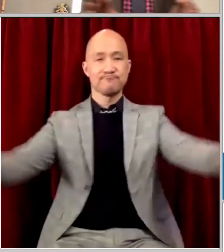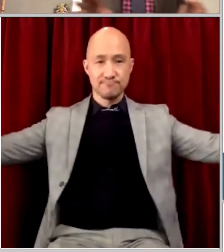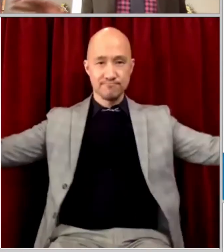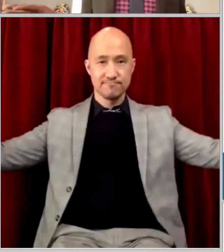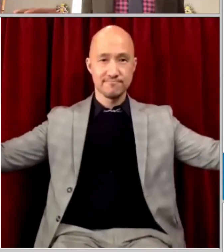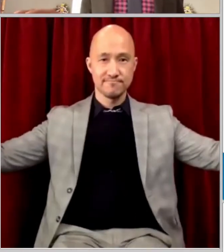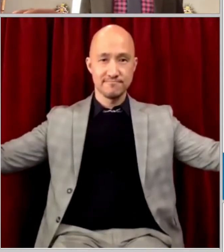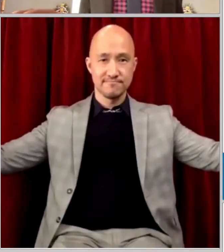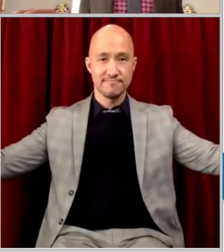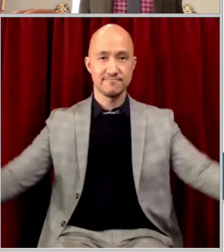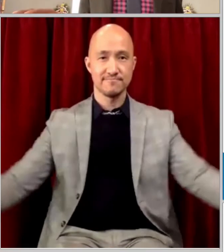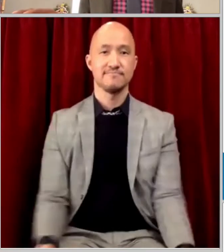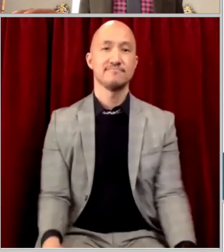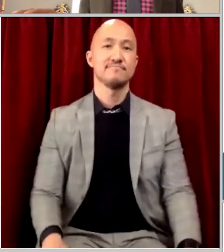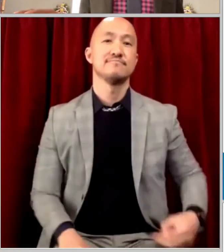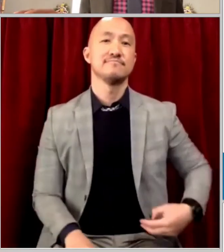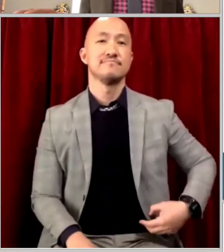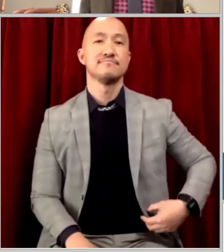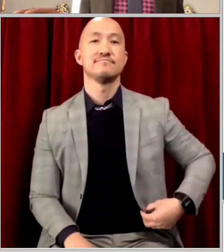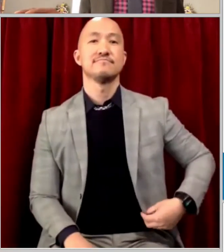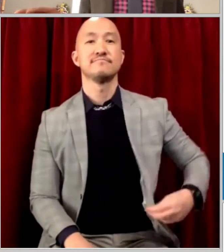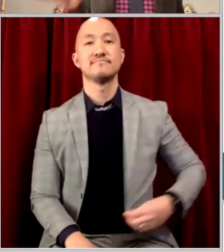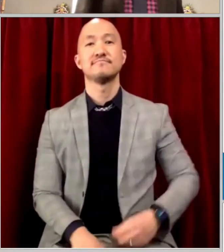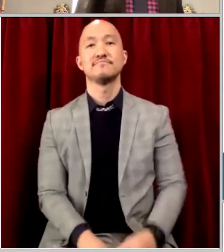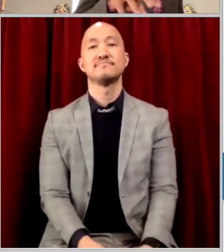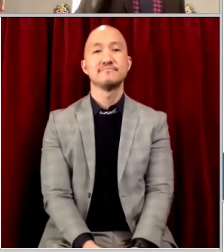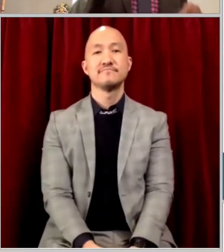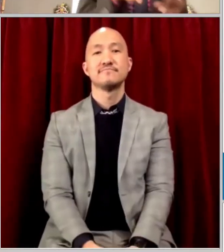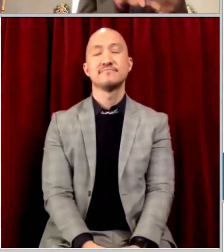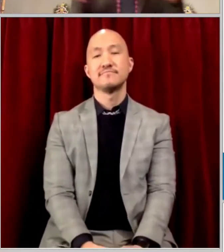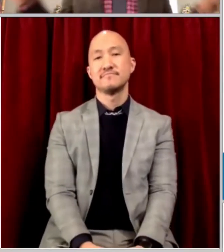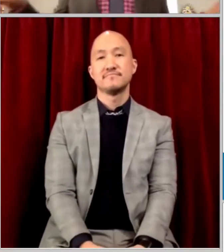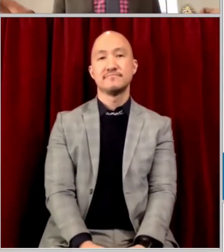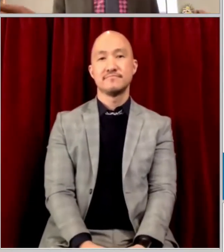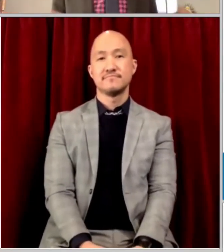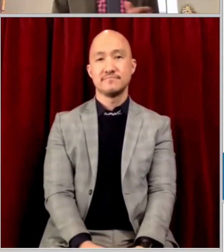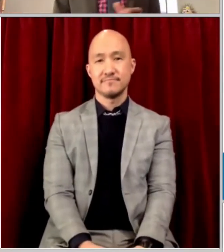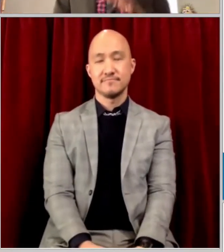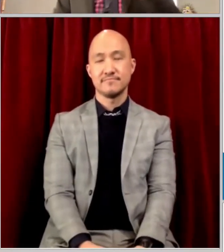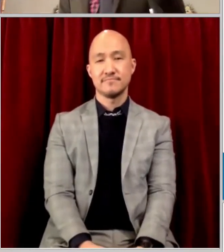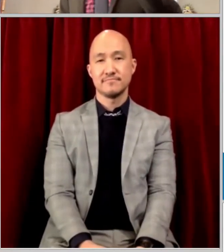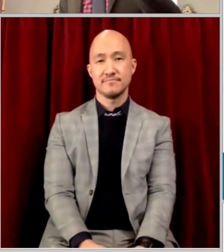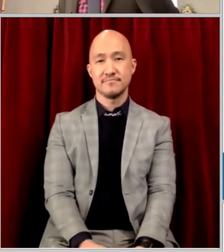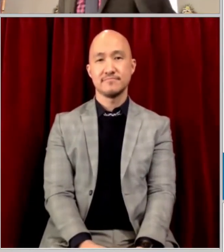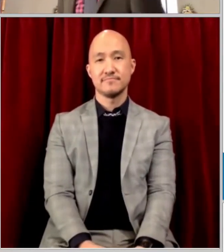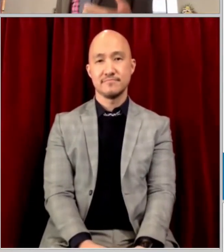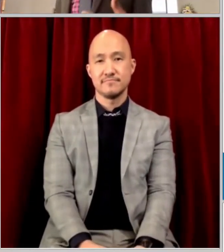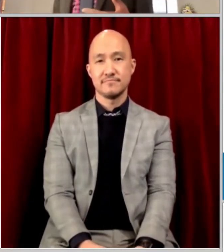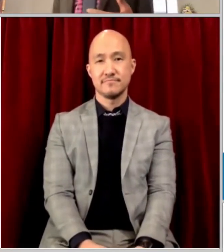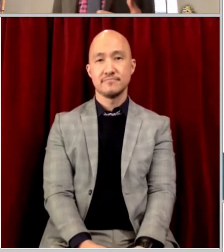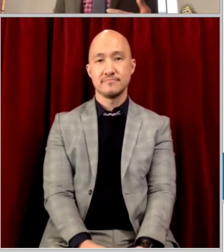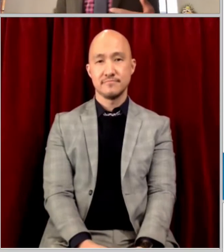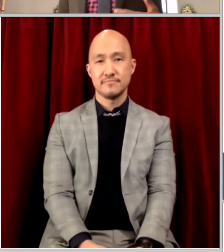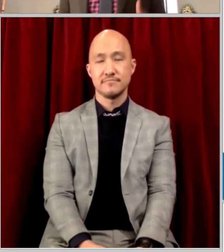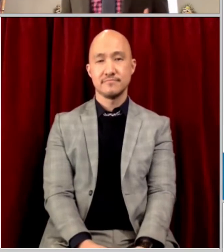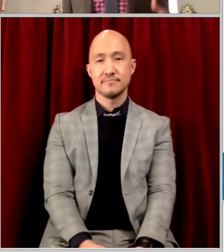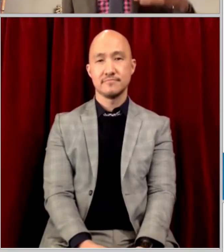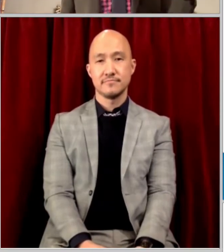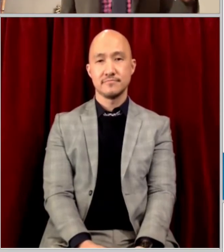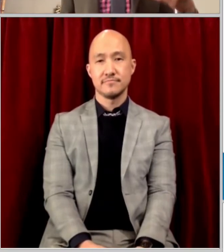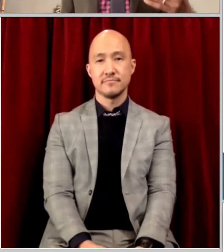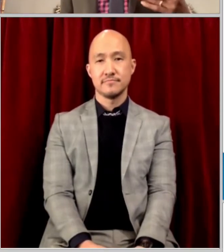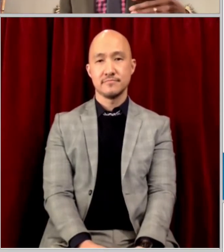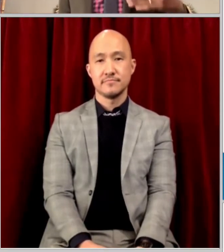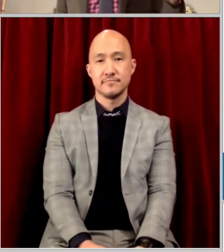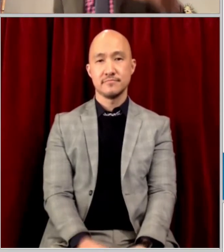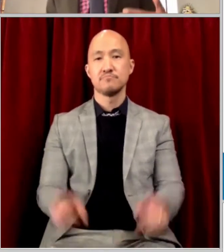They scatter, right? Now, if that's an image of dispelling darkness, then what should happen when the light